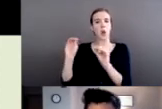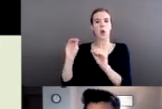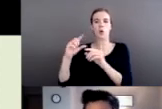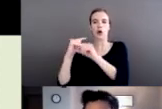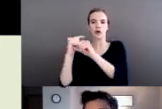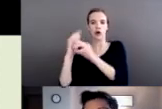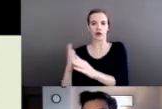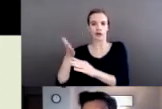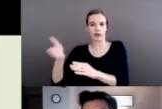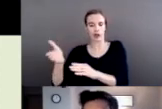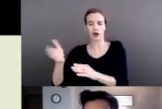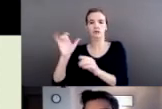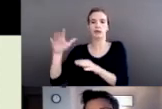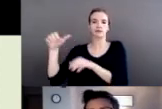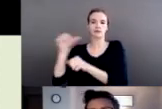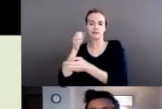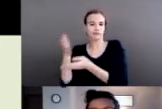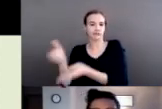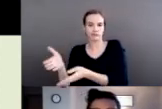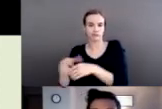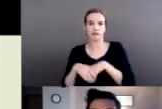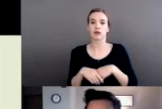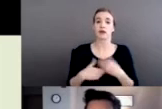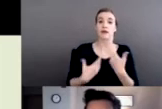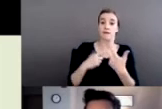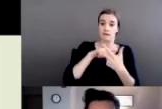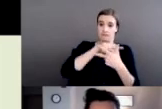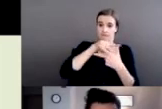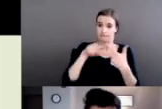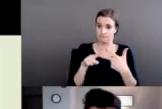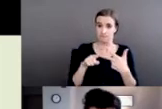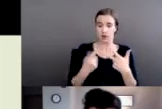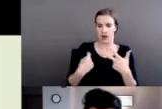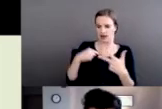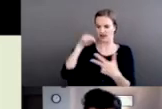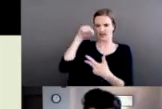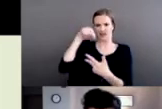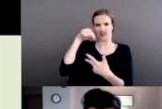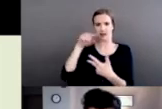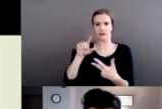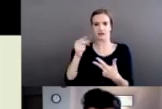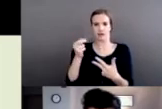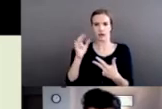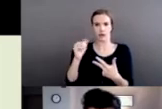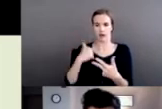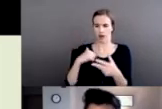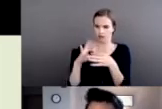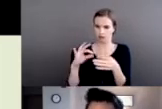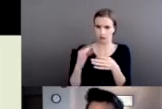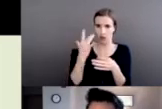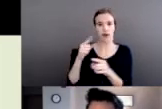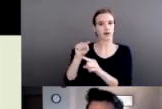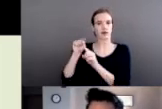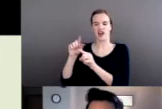Again, the reason I'm talking about this theory is very well tested, it's very well cited. It's also an